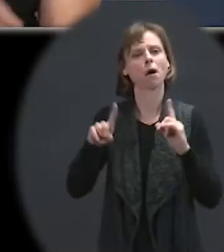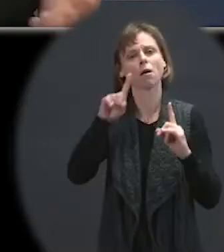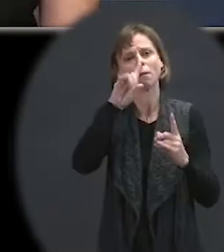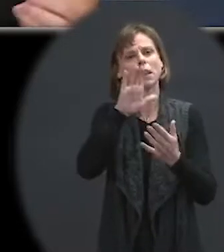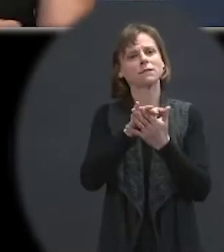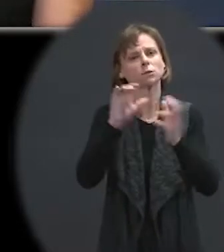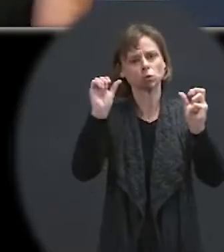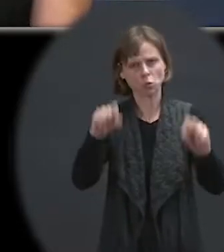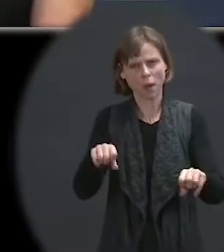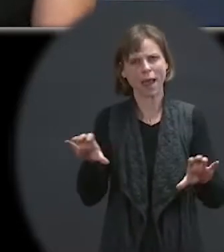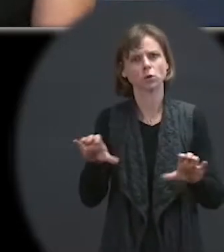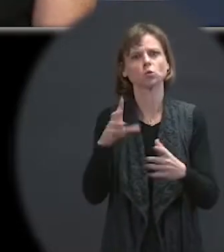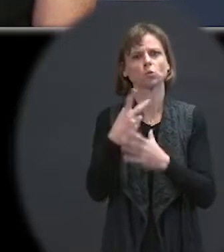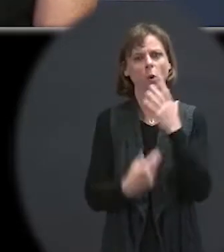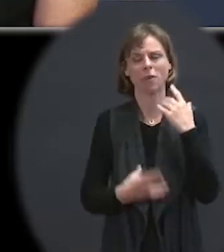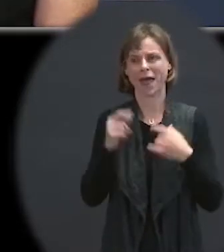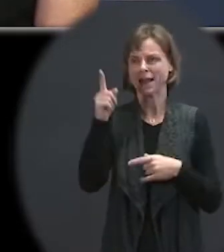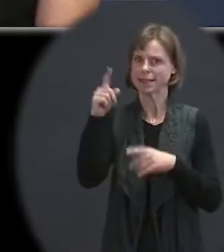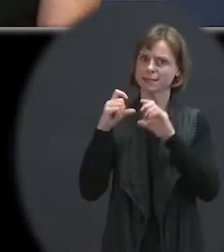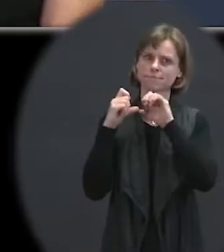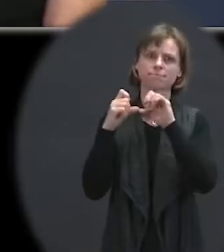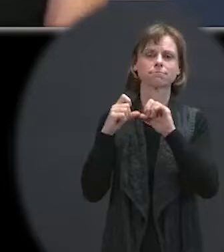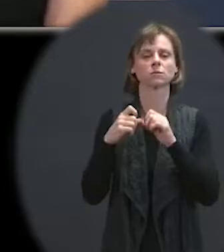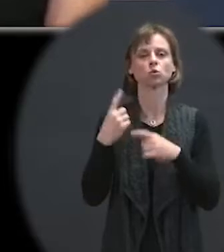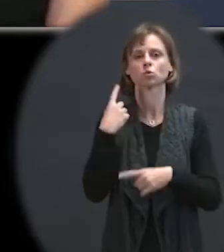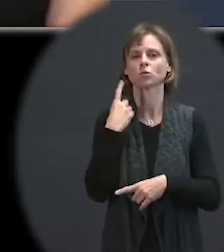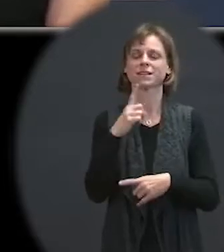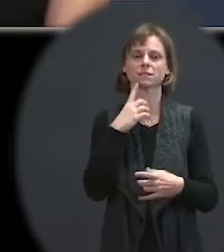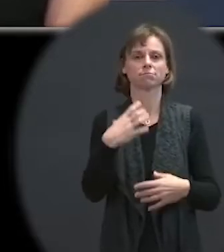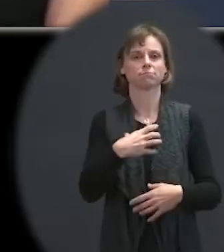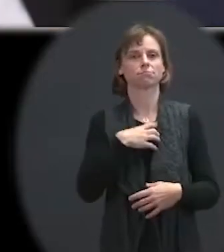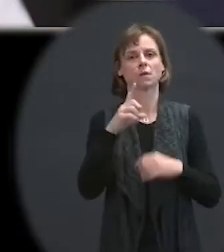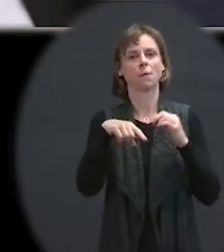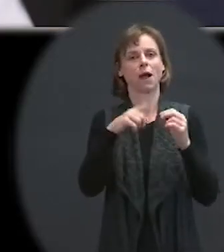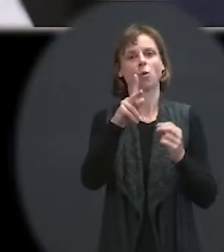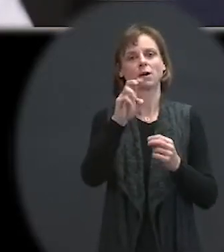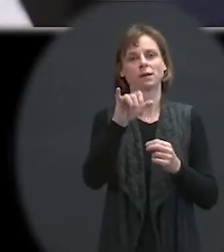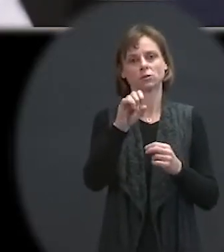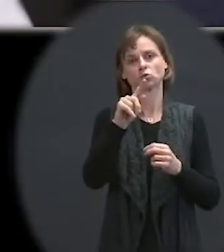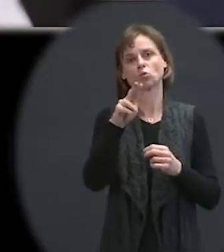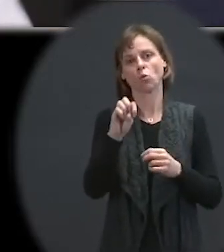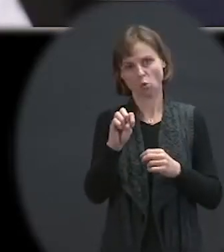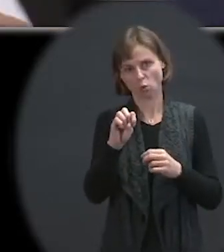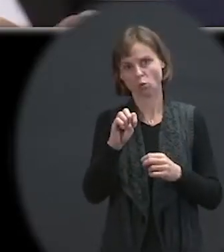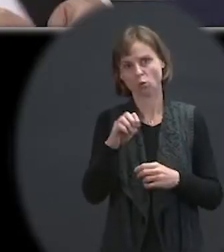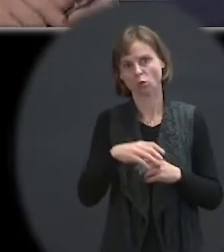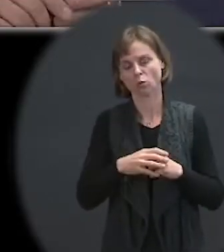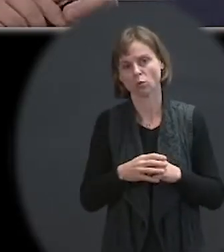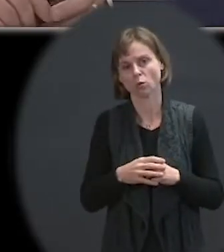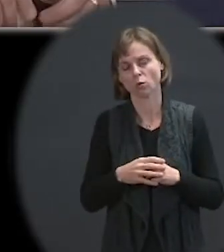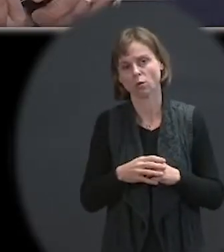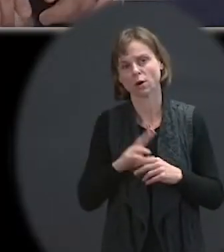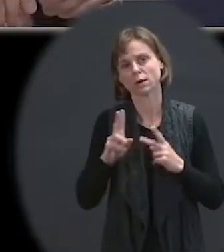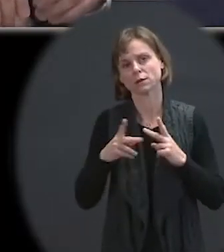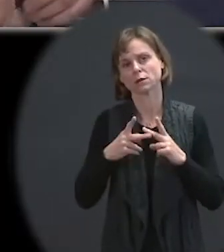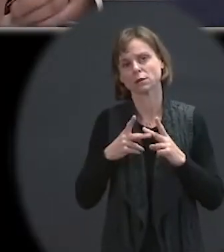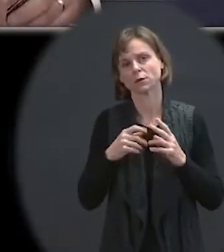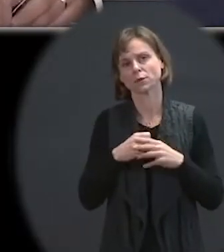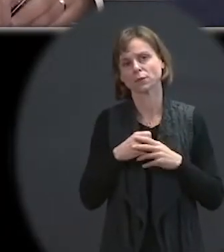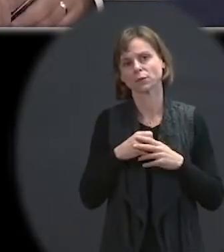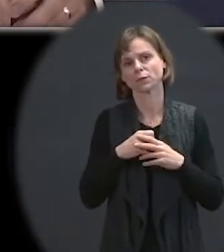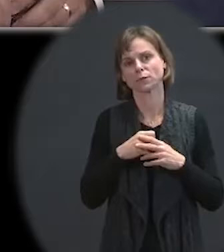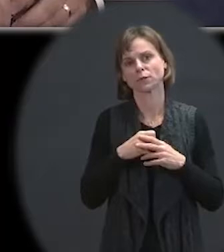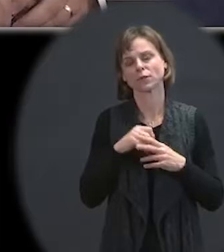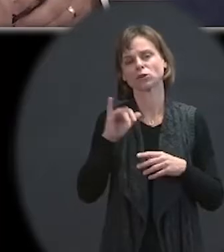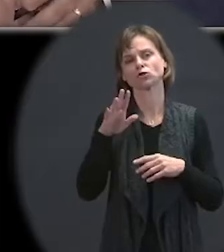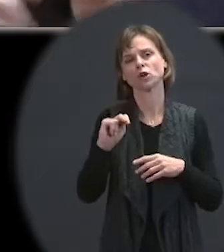and he has been consistent about his opposition to the Keystone Pipeline. And then the Senate's launched this inquiry into the Capitol assault on January 6th. You know that the